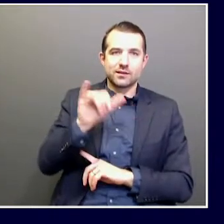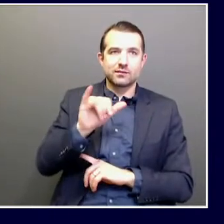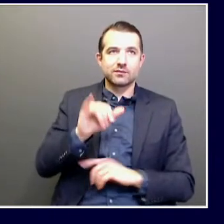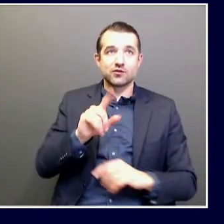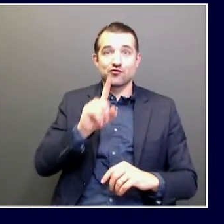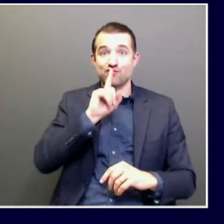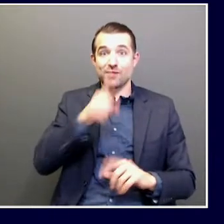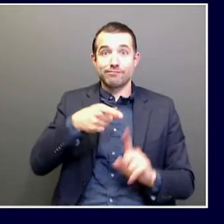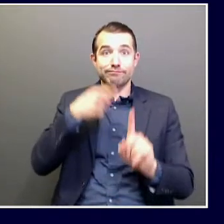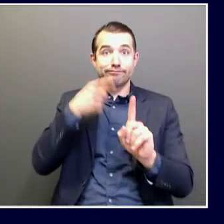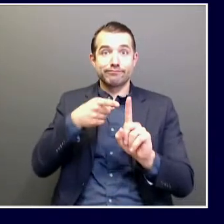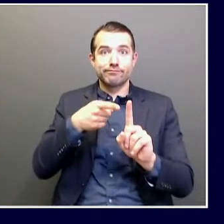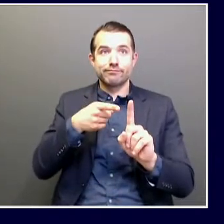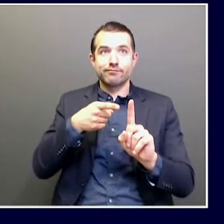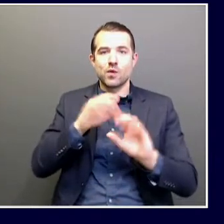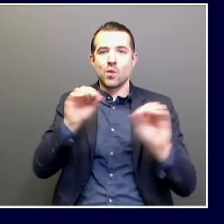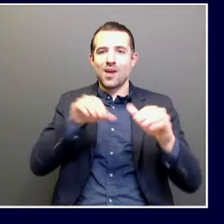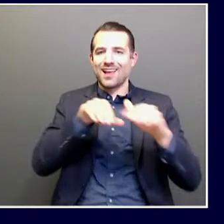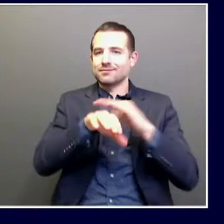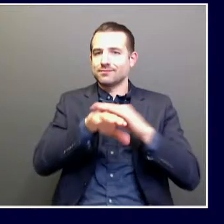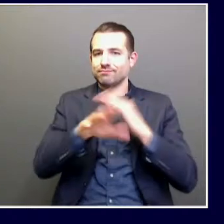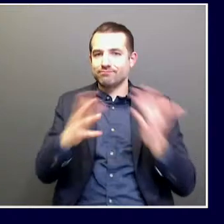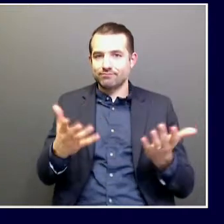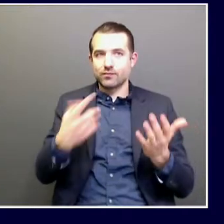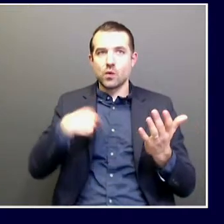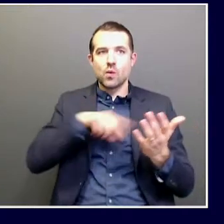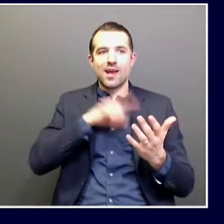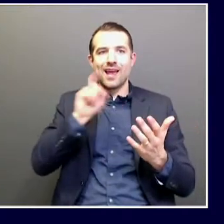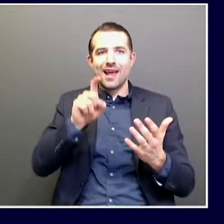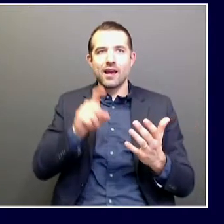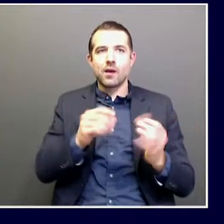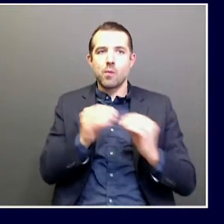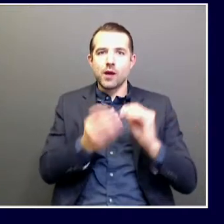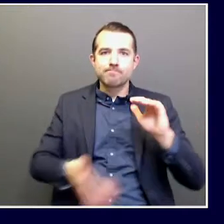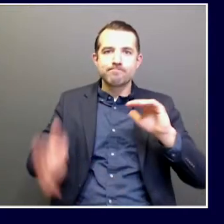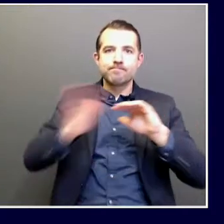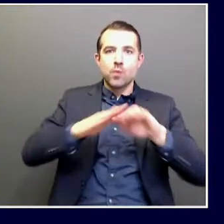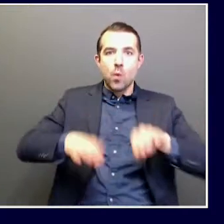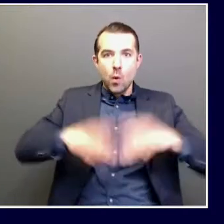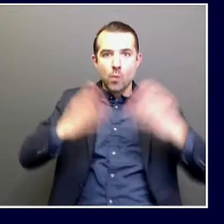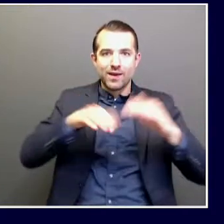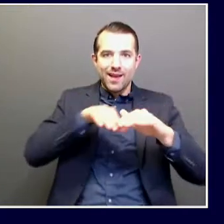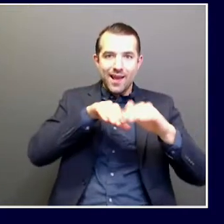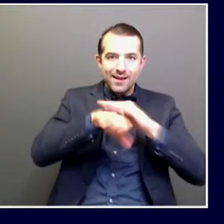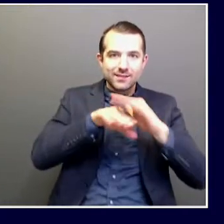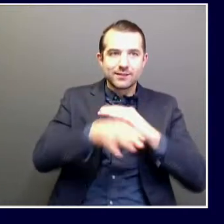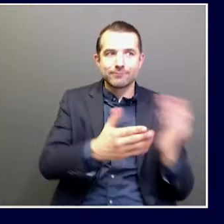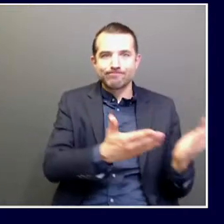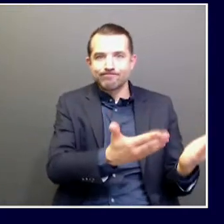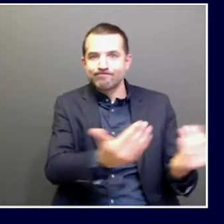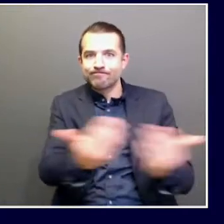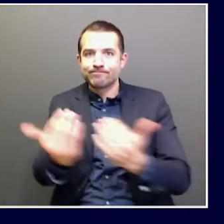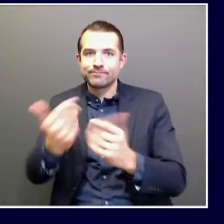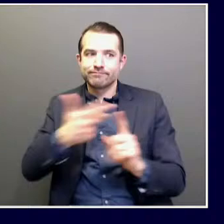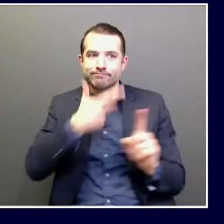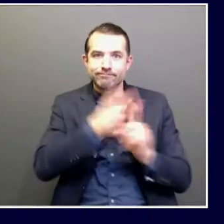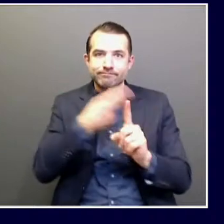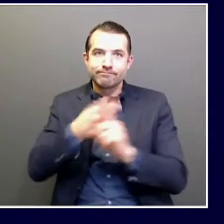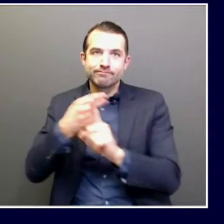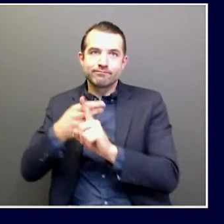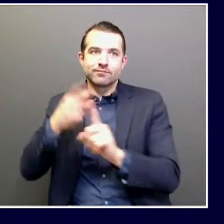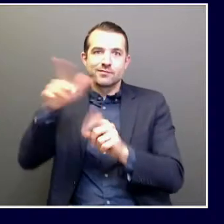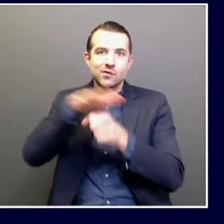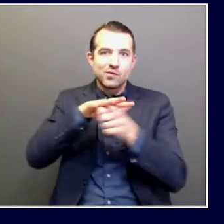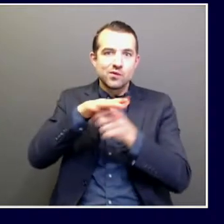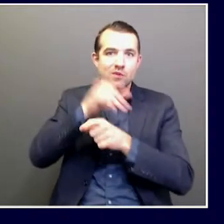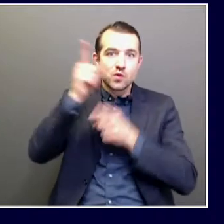easy as possible for folks in rural counties as well as in urban counties to get their shots. That's why, I just mentioned